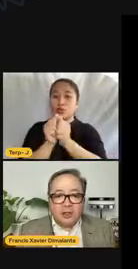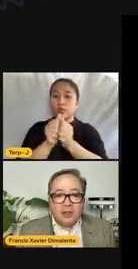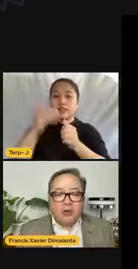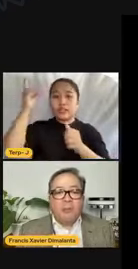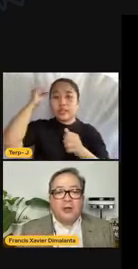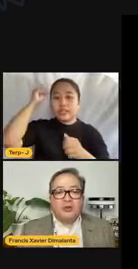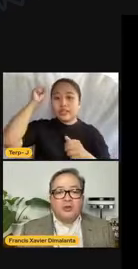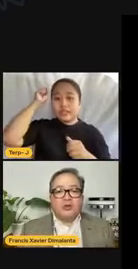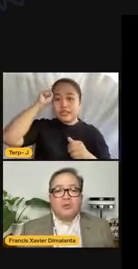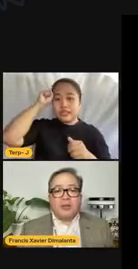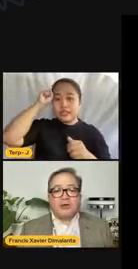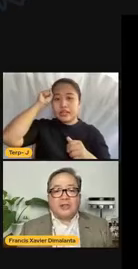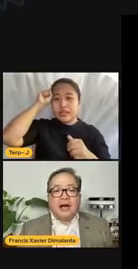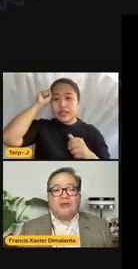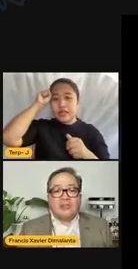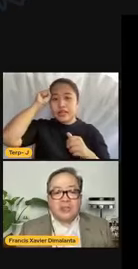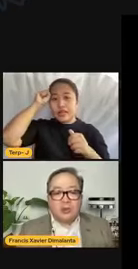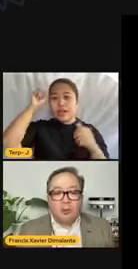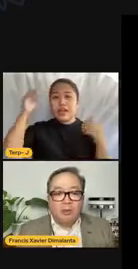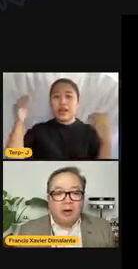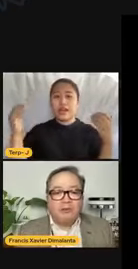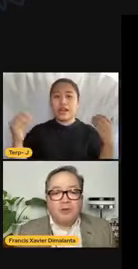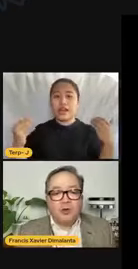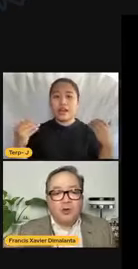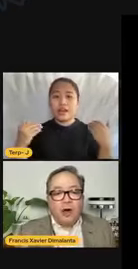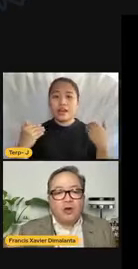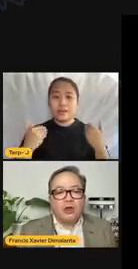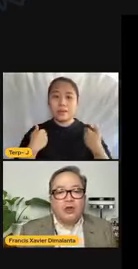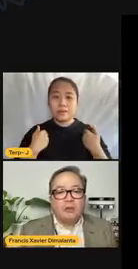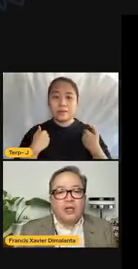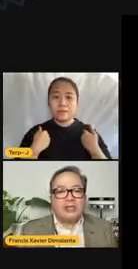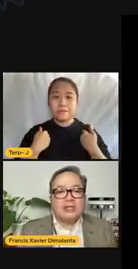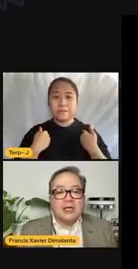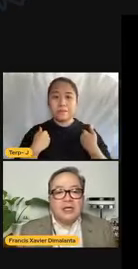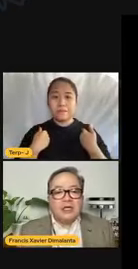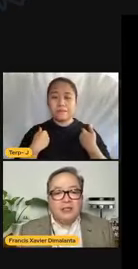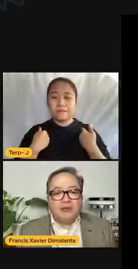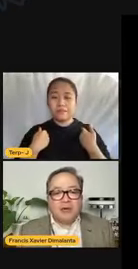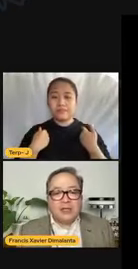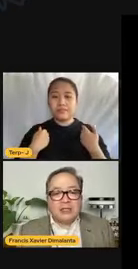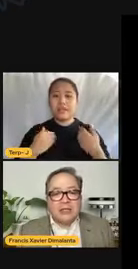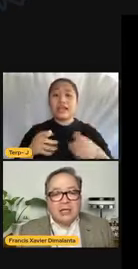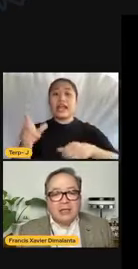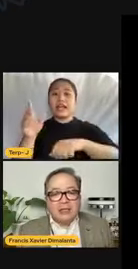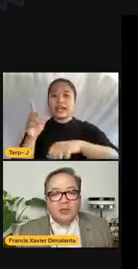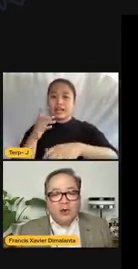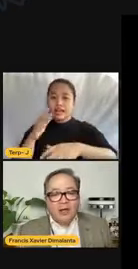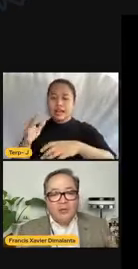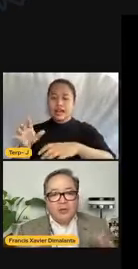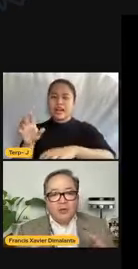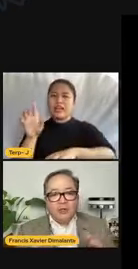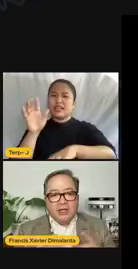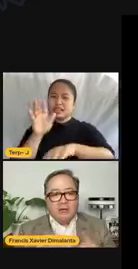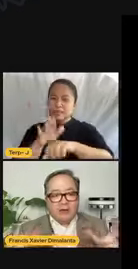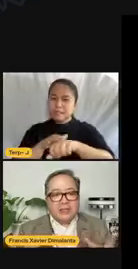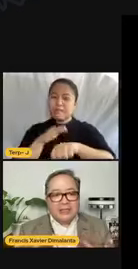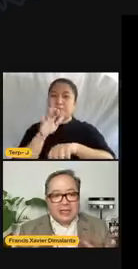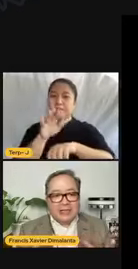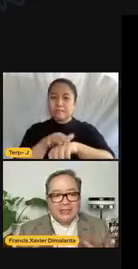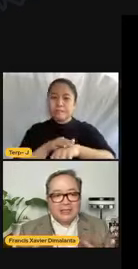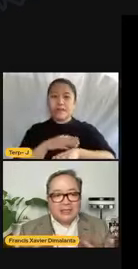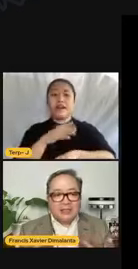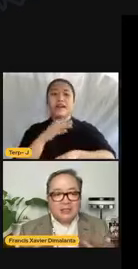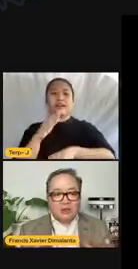later compared to those without Down syndrome. A few 1 or 2 months difference. That's why we don't give out